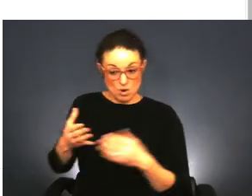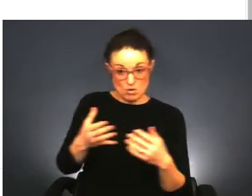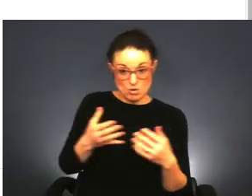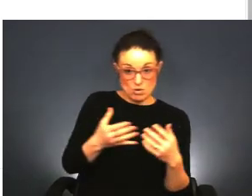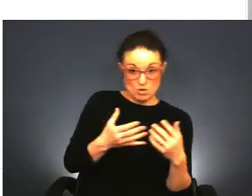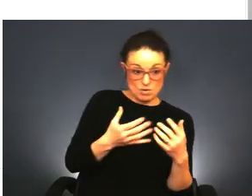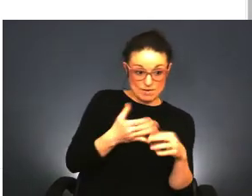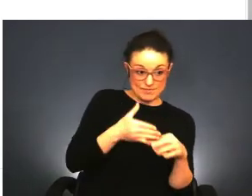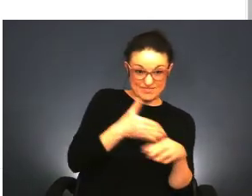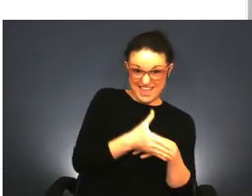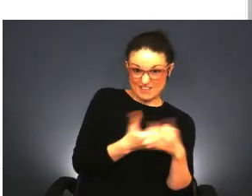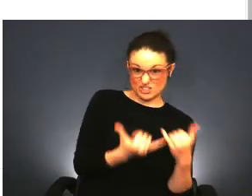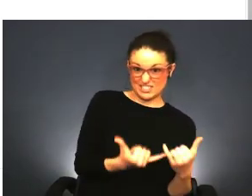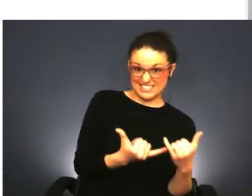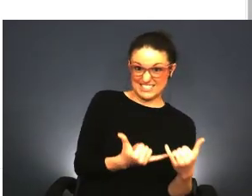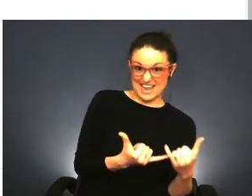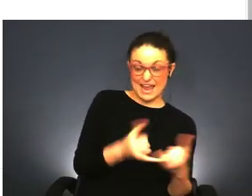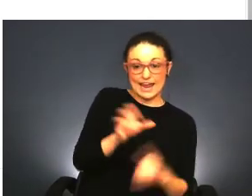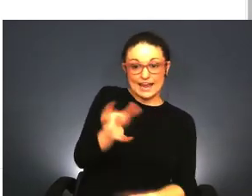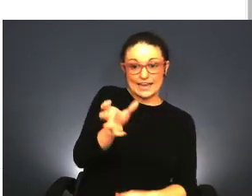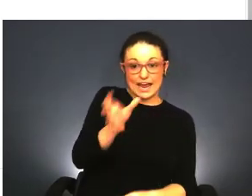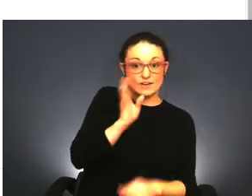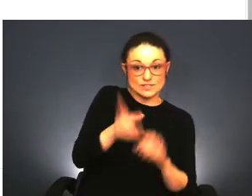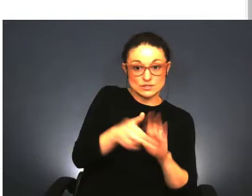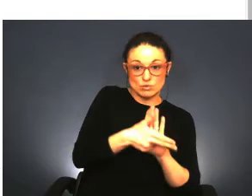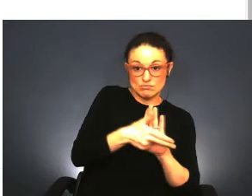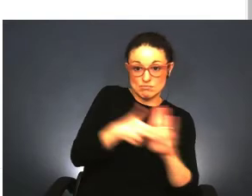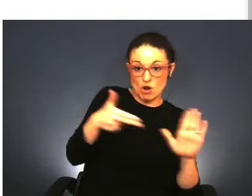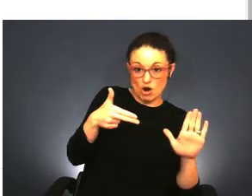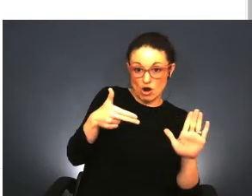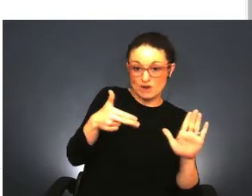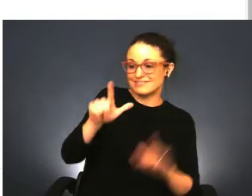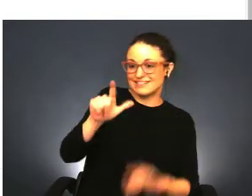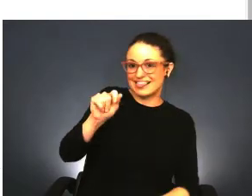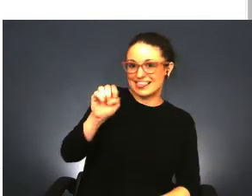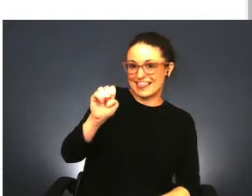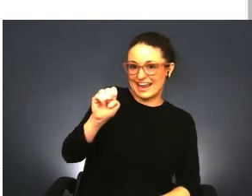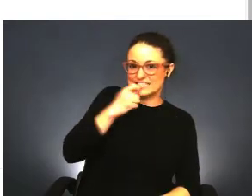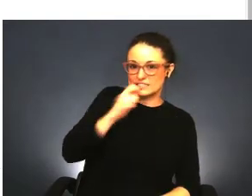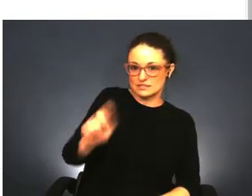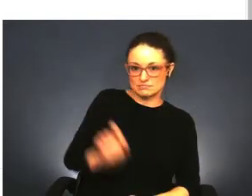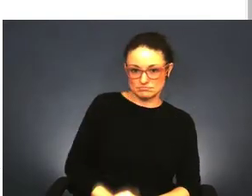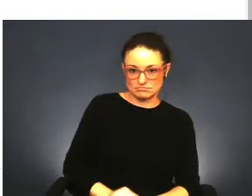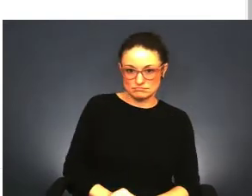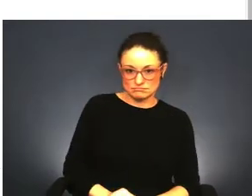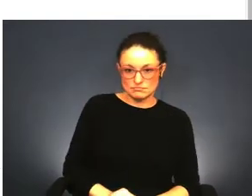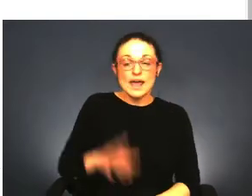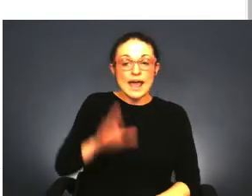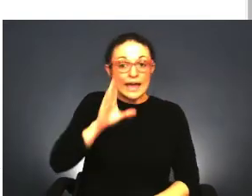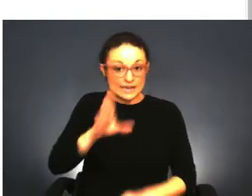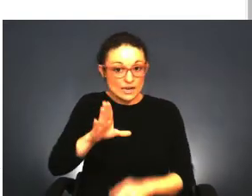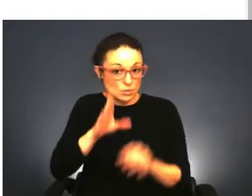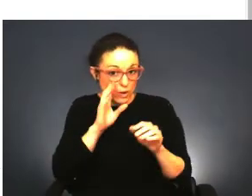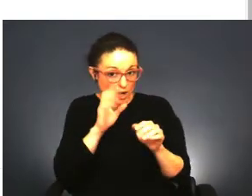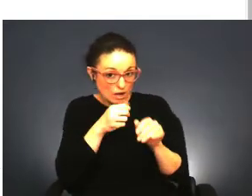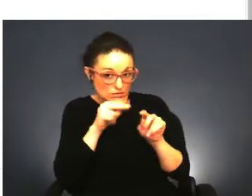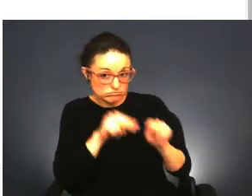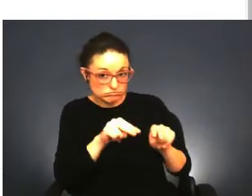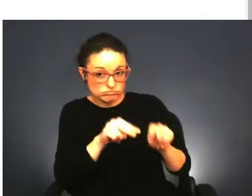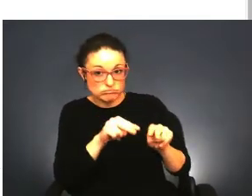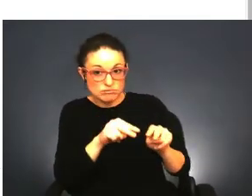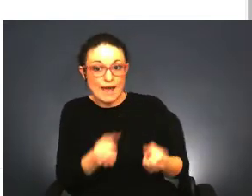Canvas in the gradebook will mark this assignment as late if you submit it, and it'll keep track of how many days